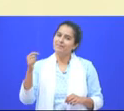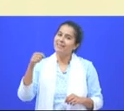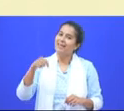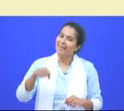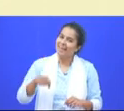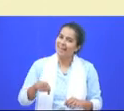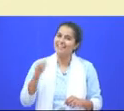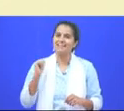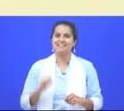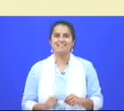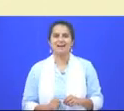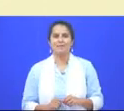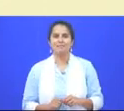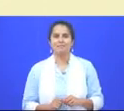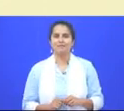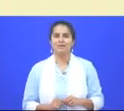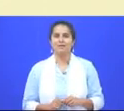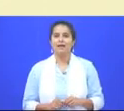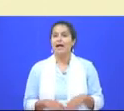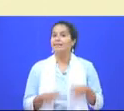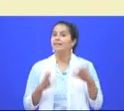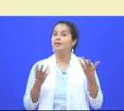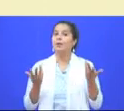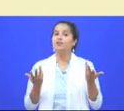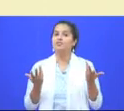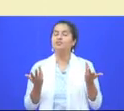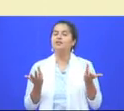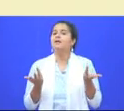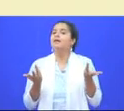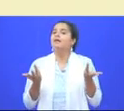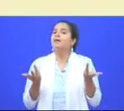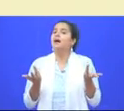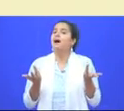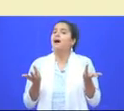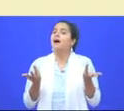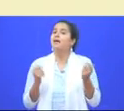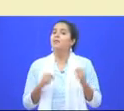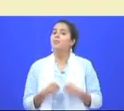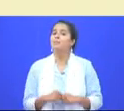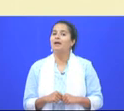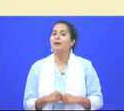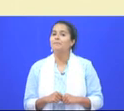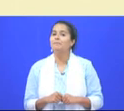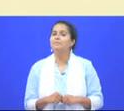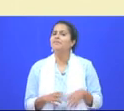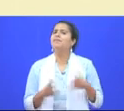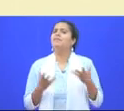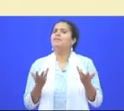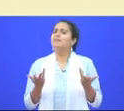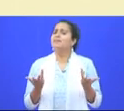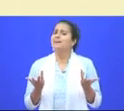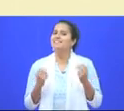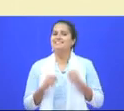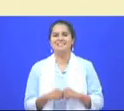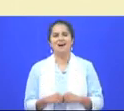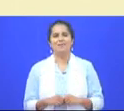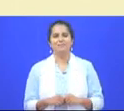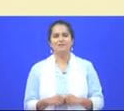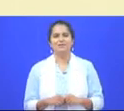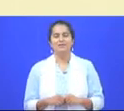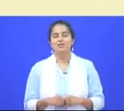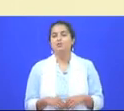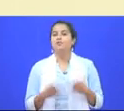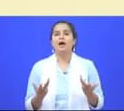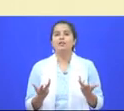become? Etasyam. And then the question, ka, will become